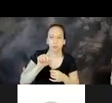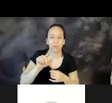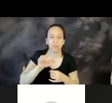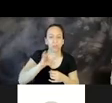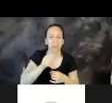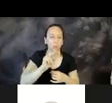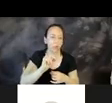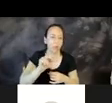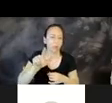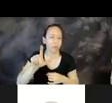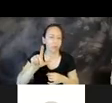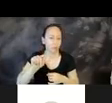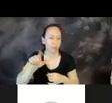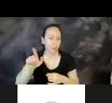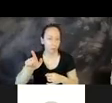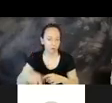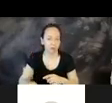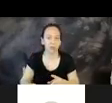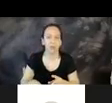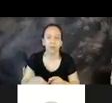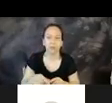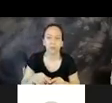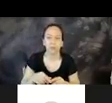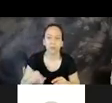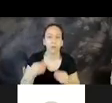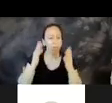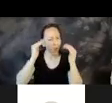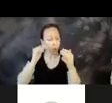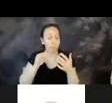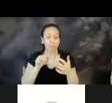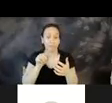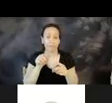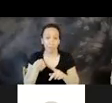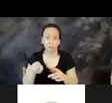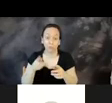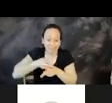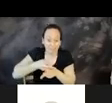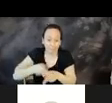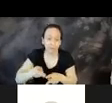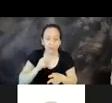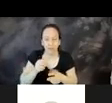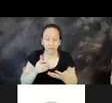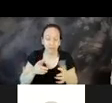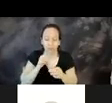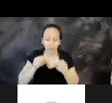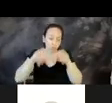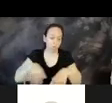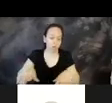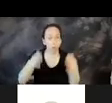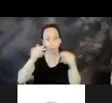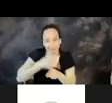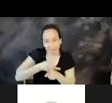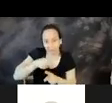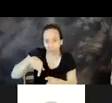we assume and hope most of our current retailers will continue to be part of our network under the new system. These proposed locations will be